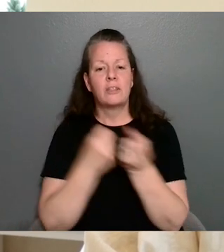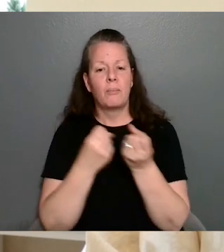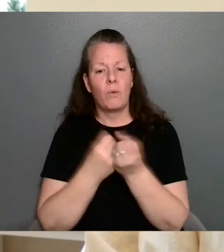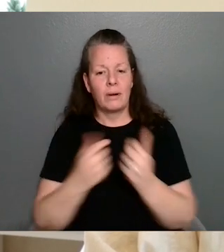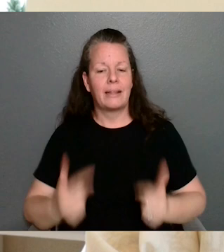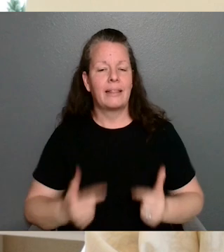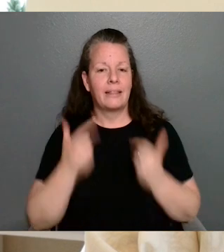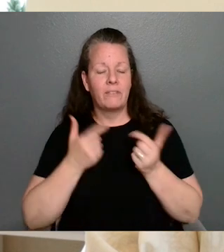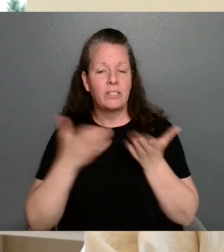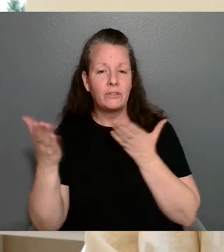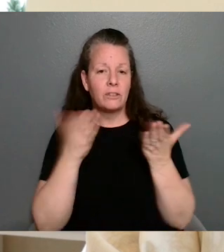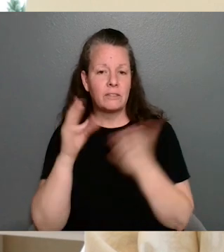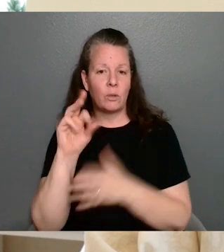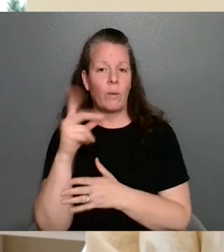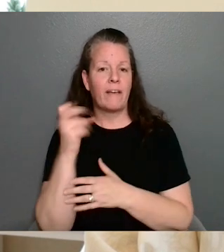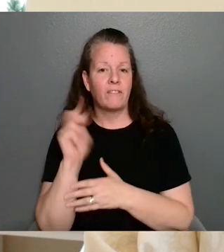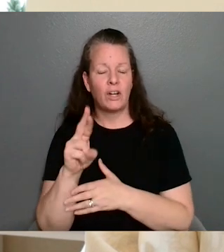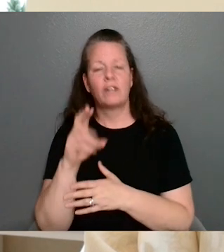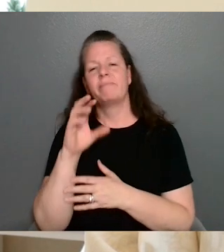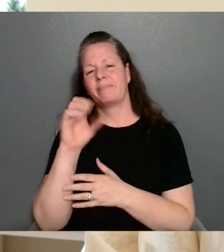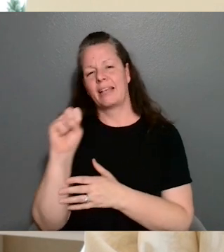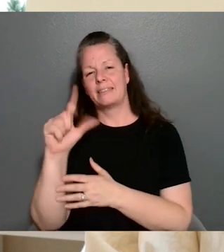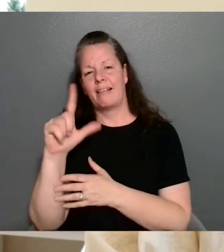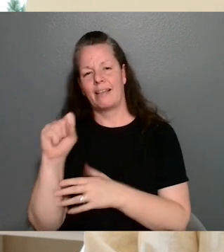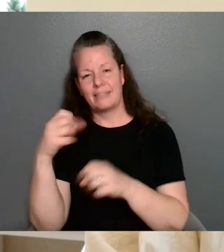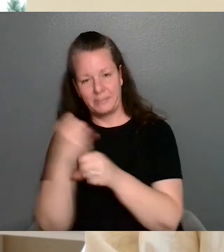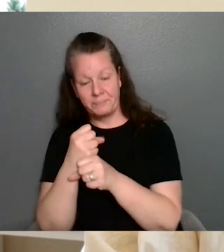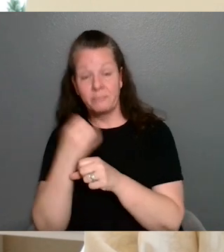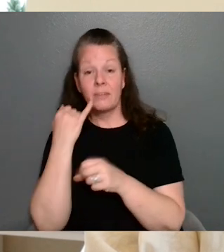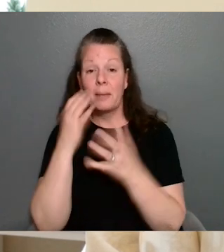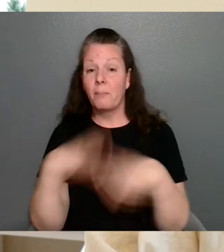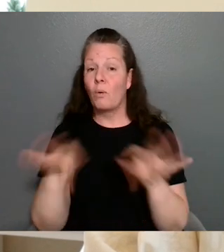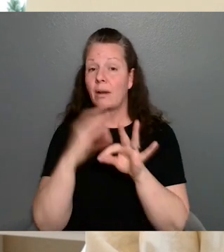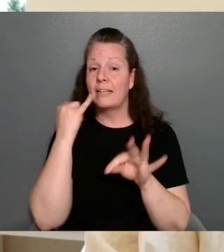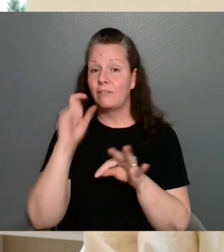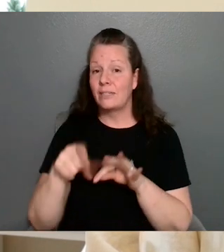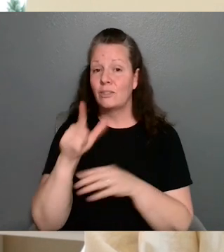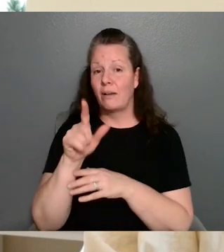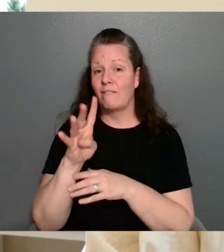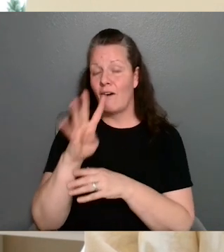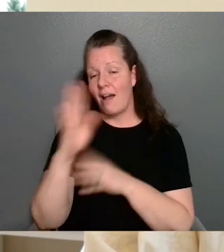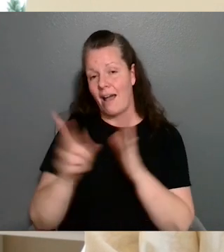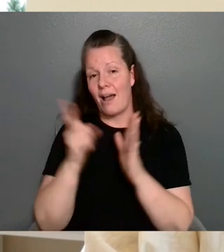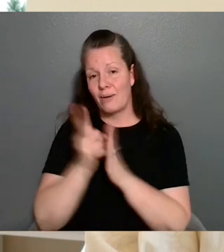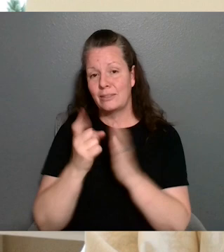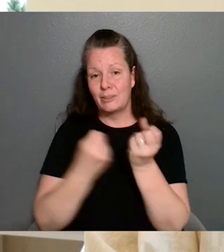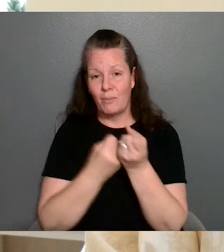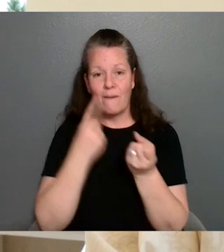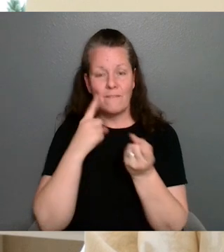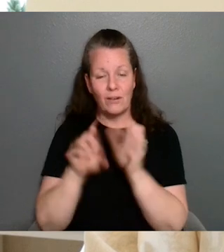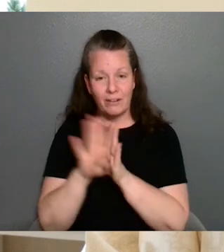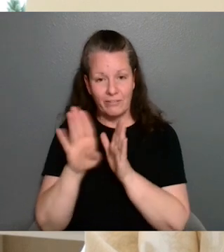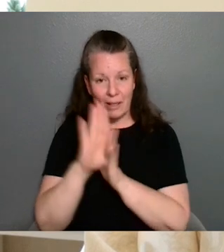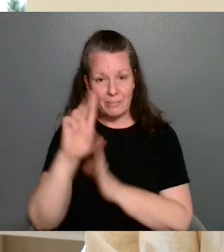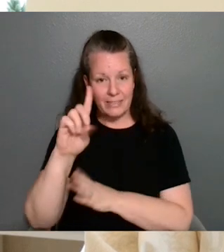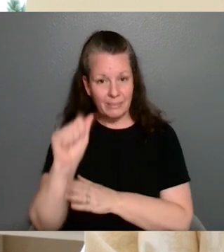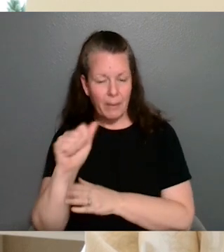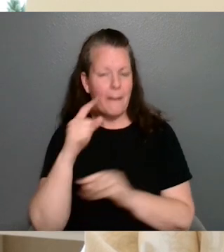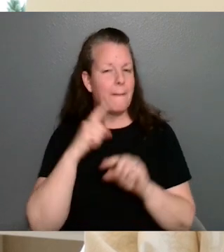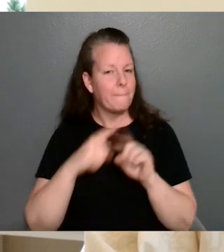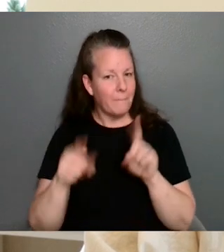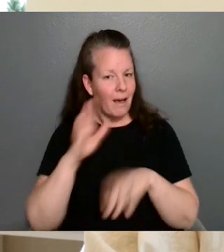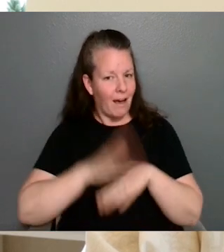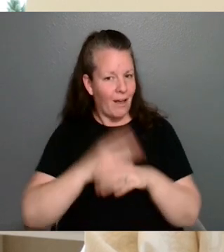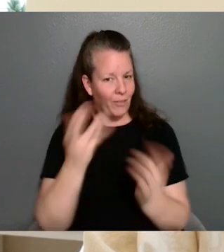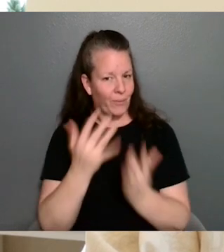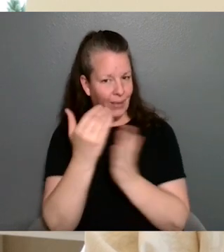Living Services Waiver, or SLS. Importantly, if you do need 24 hours of support for developmental disability,